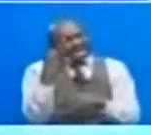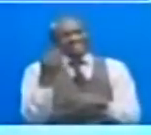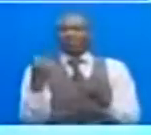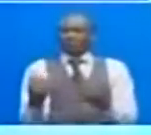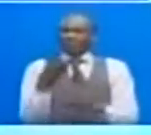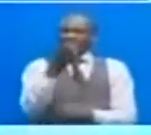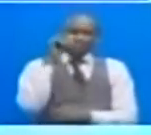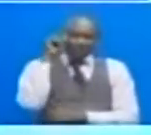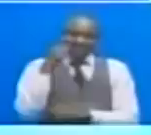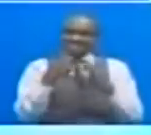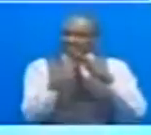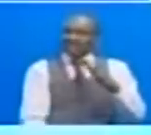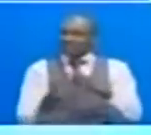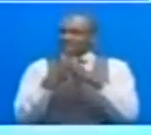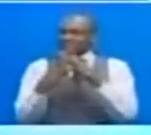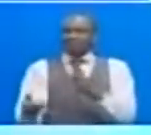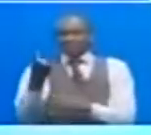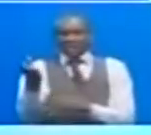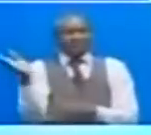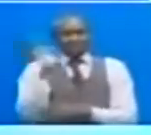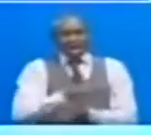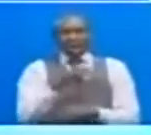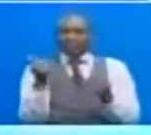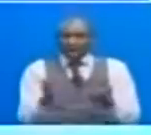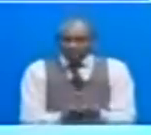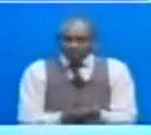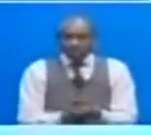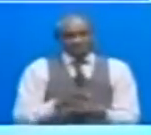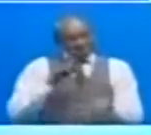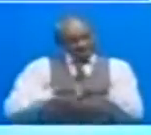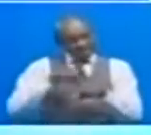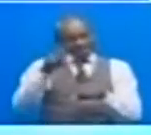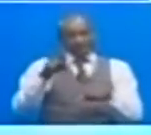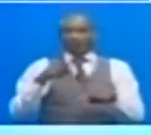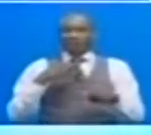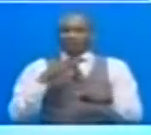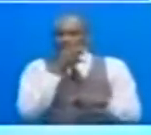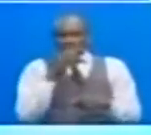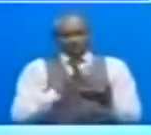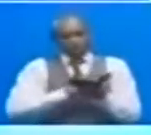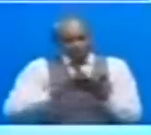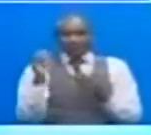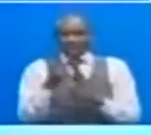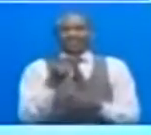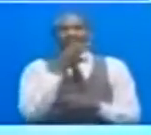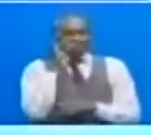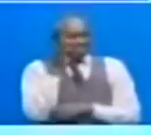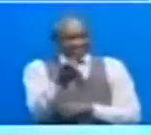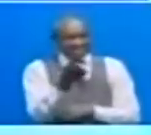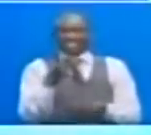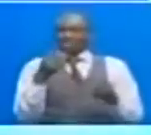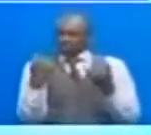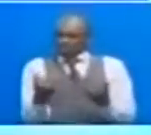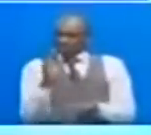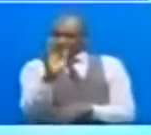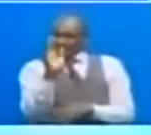in the coast region disappeared mysteriously, never to be traced. Around the period of the holy month of Ramadan, some parents claim some of the youth